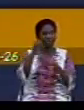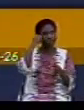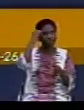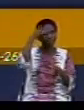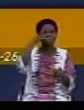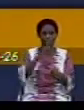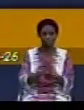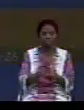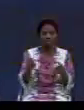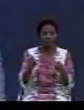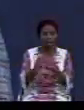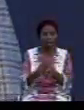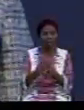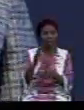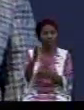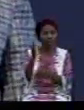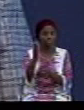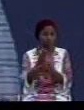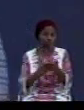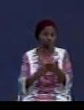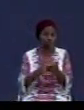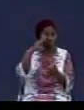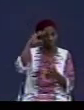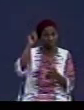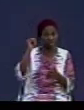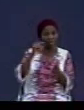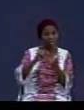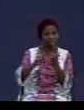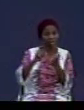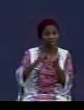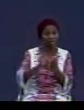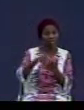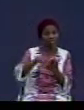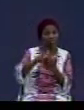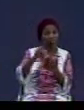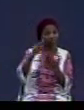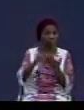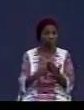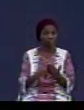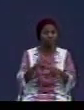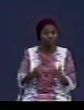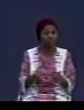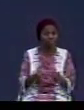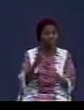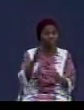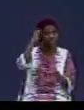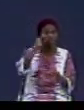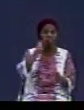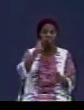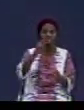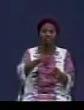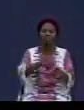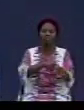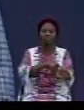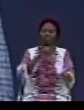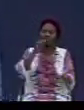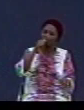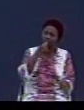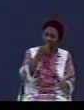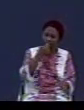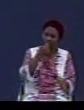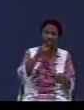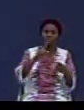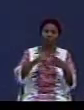as some men count slackness, but is long-suffering towards word. He have